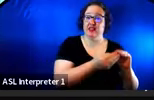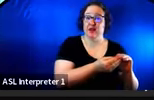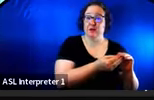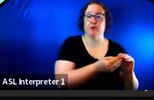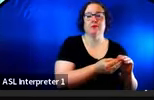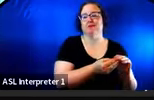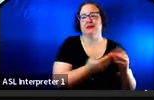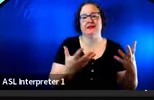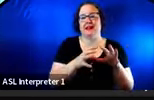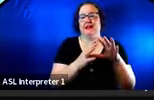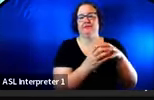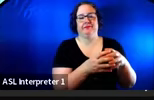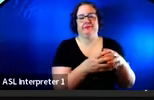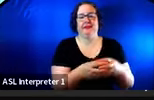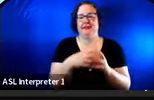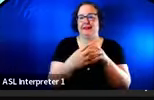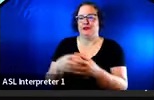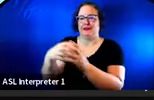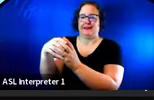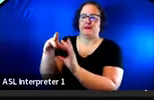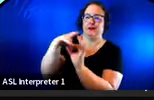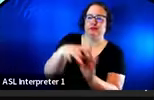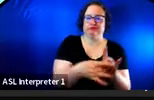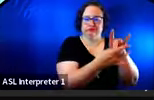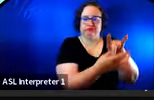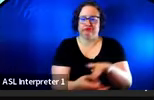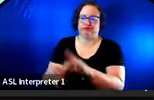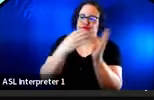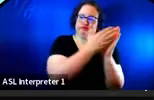intersect quite often. So I hope that answers your question.